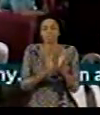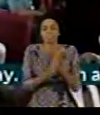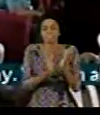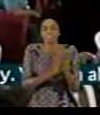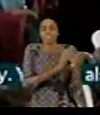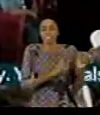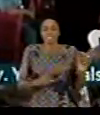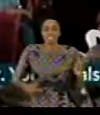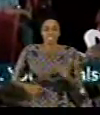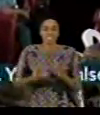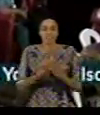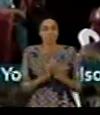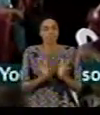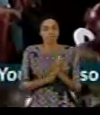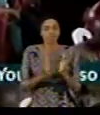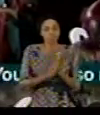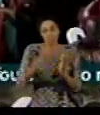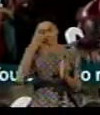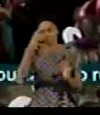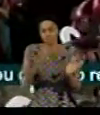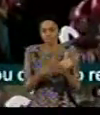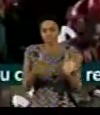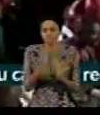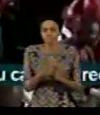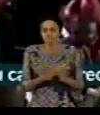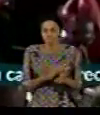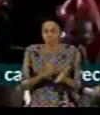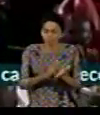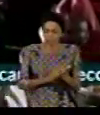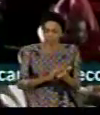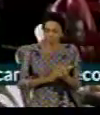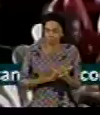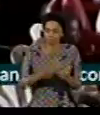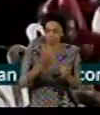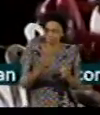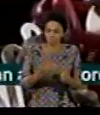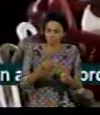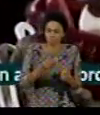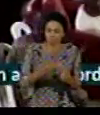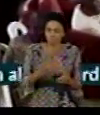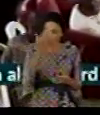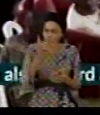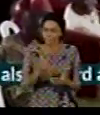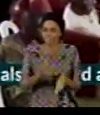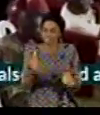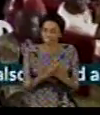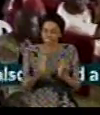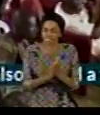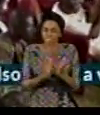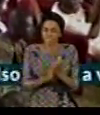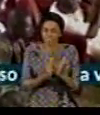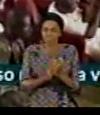that the much you can clap for Jesus? Doctor, very snappy.